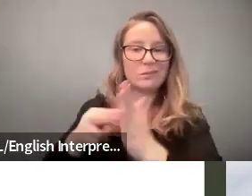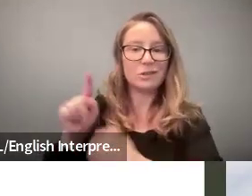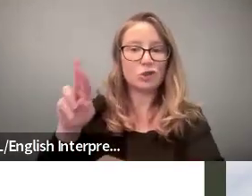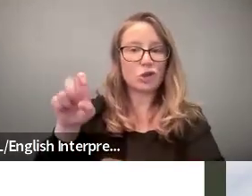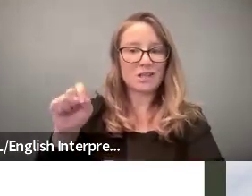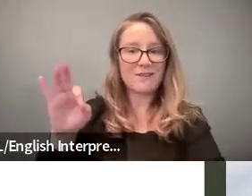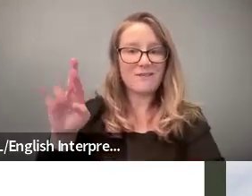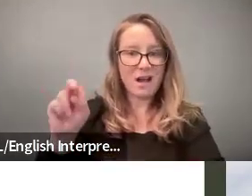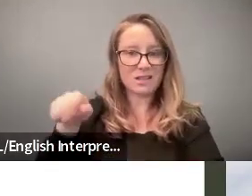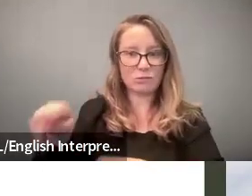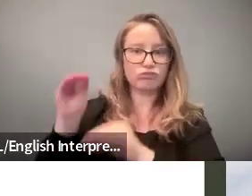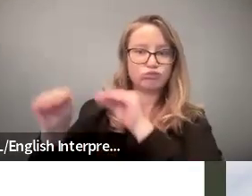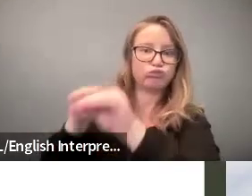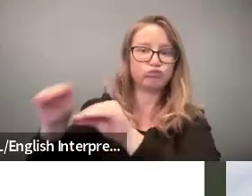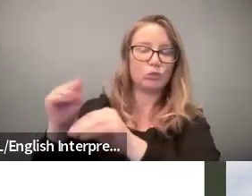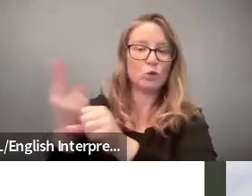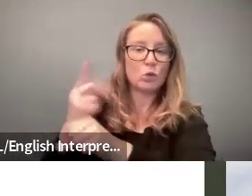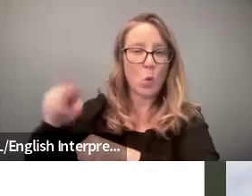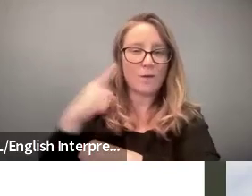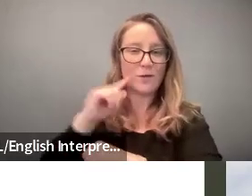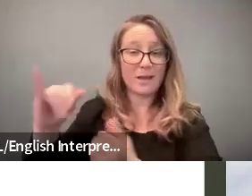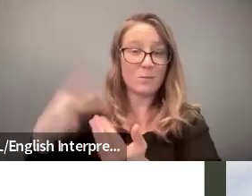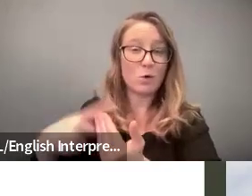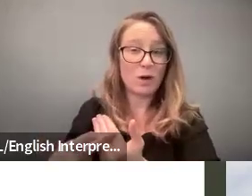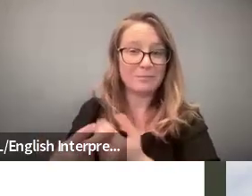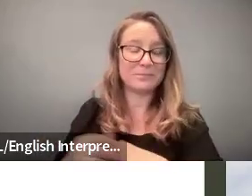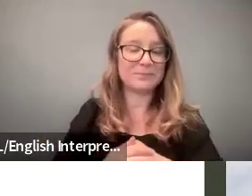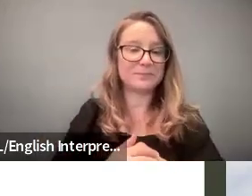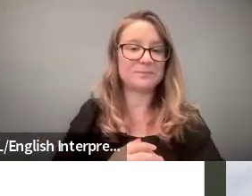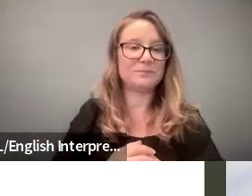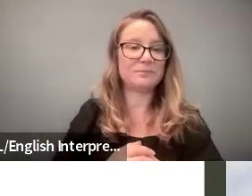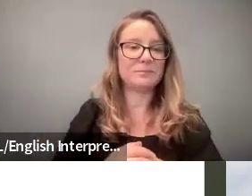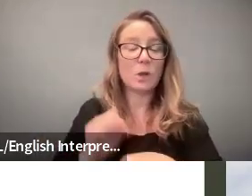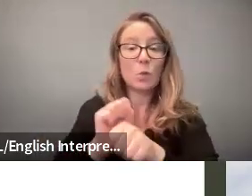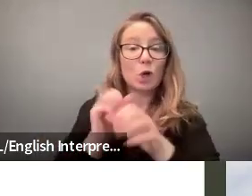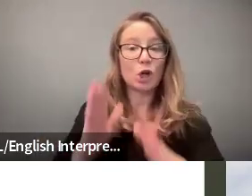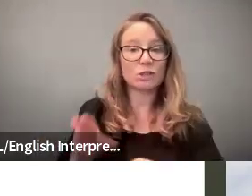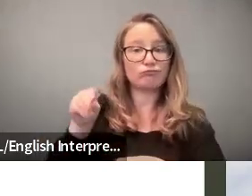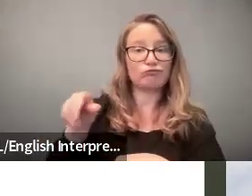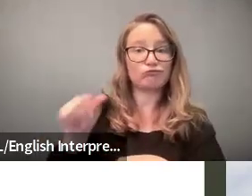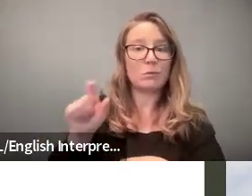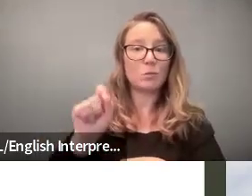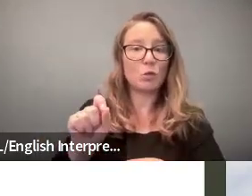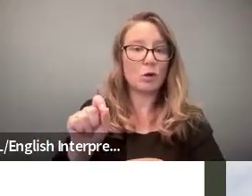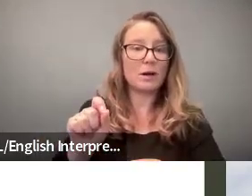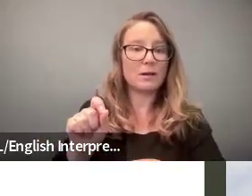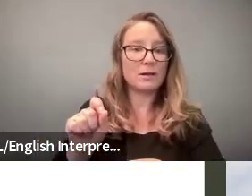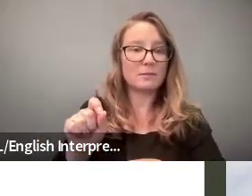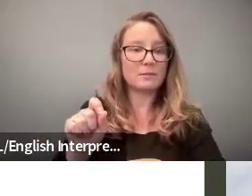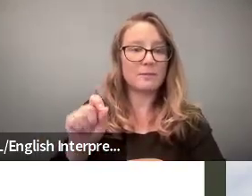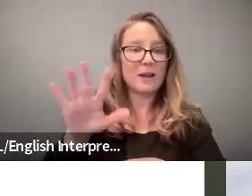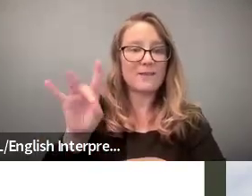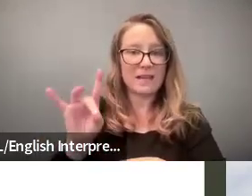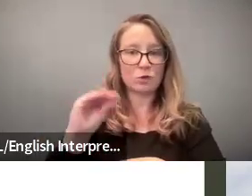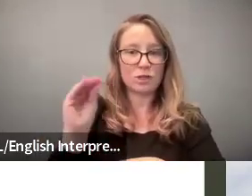fund, which is used only for this program. So workers contribute 0.58% of every